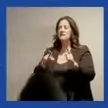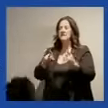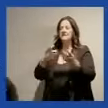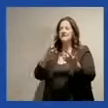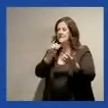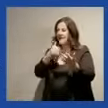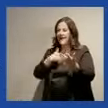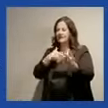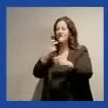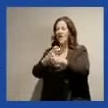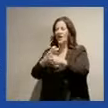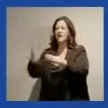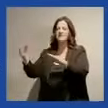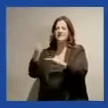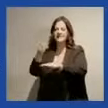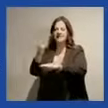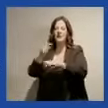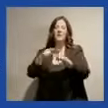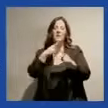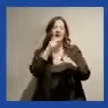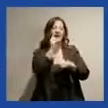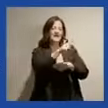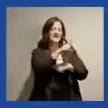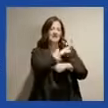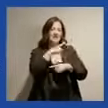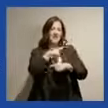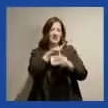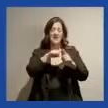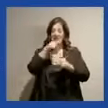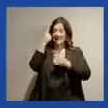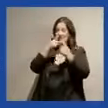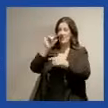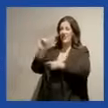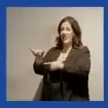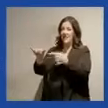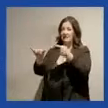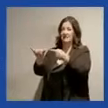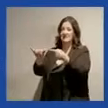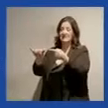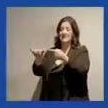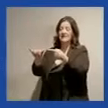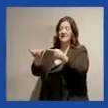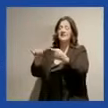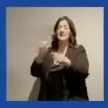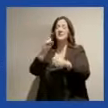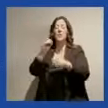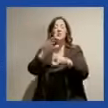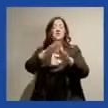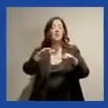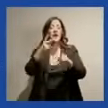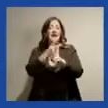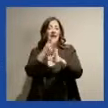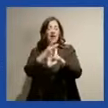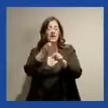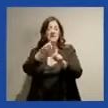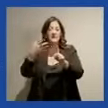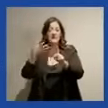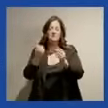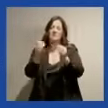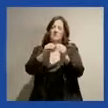encourage the legislature to consider that as they consider this proposal itself. The child care expansion's more difficult, isn't